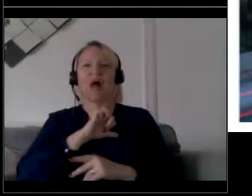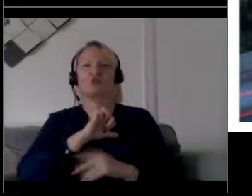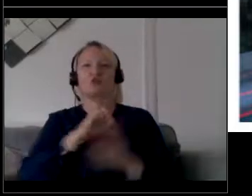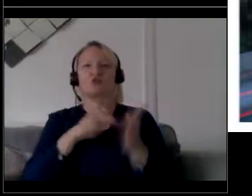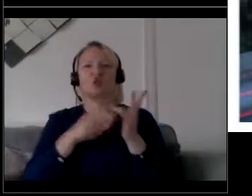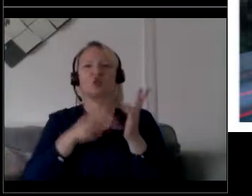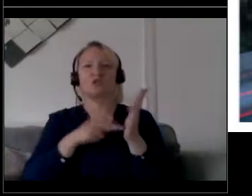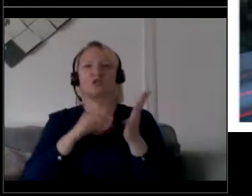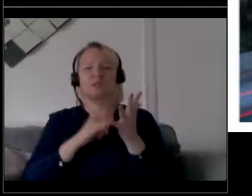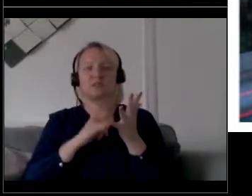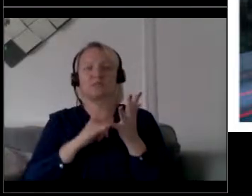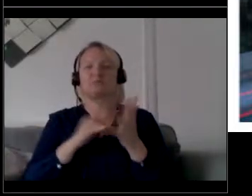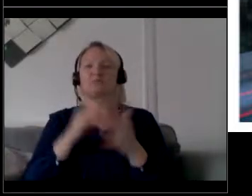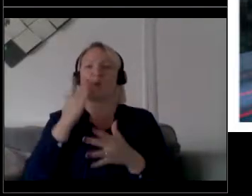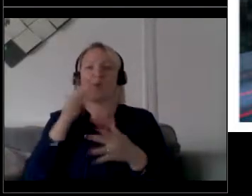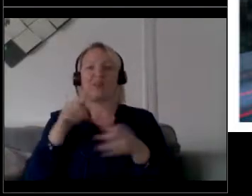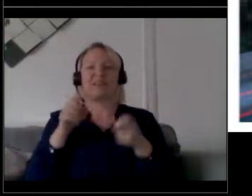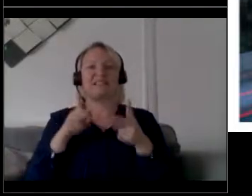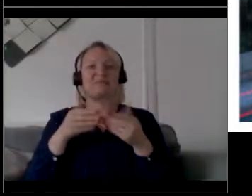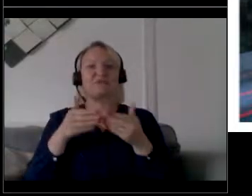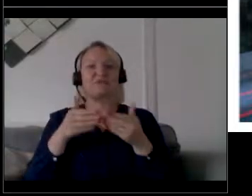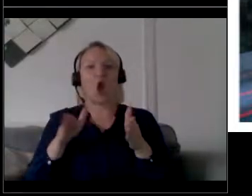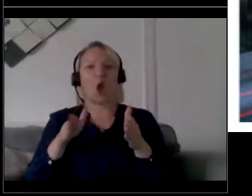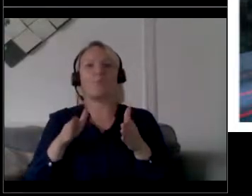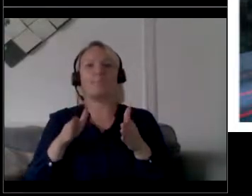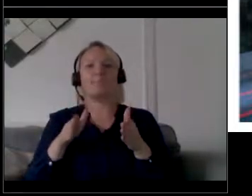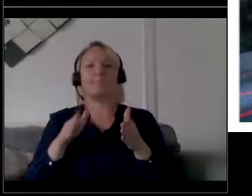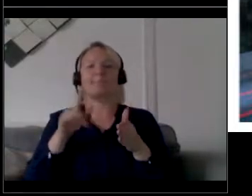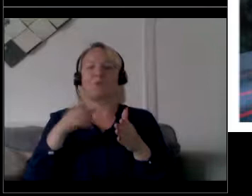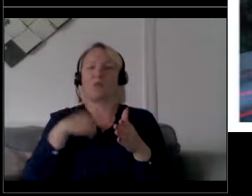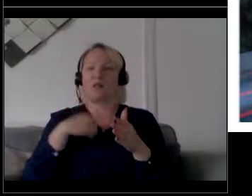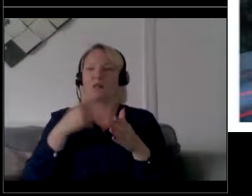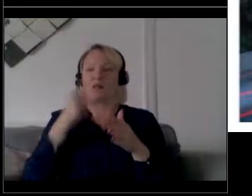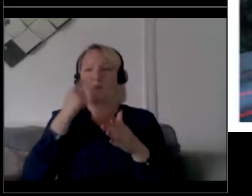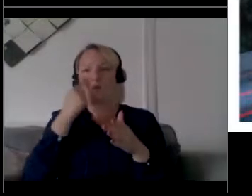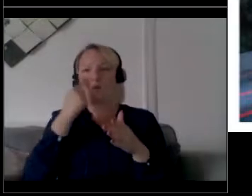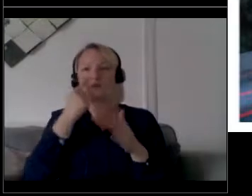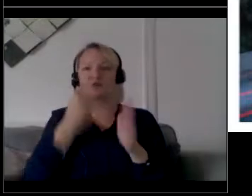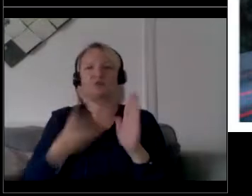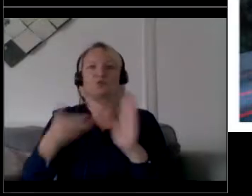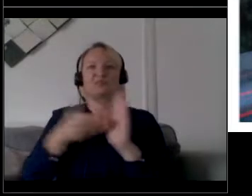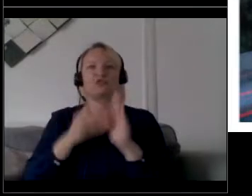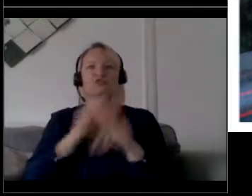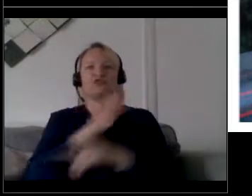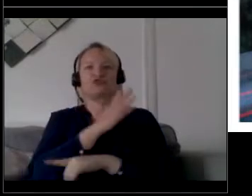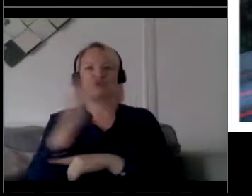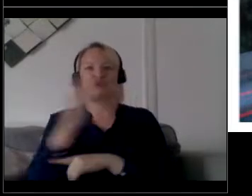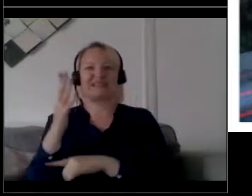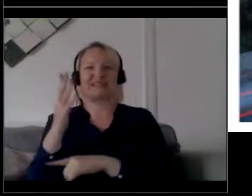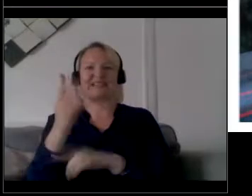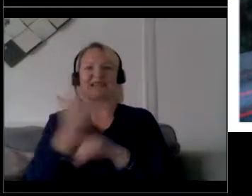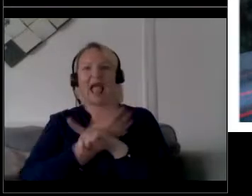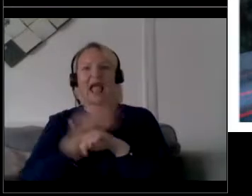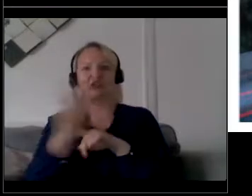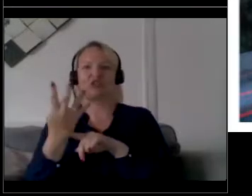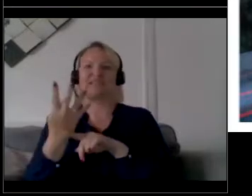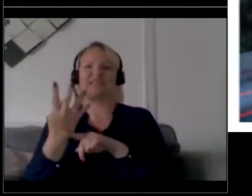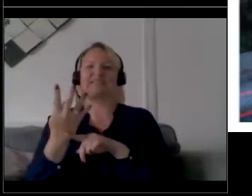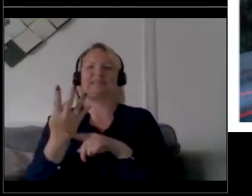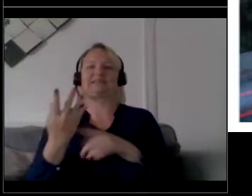scheme is open, we're looking to plant additional trees, shrubs and hedgerows to offset emissions and